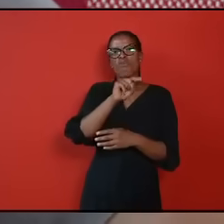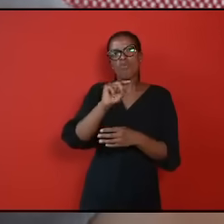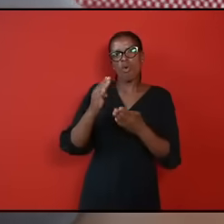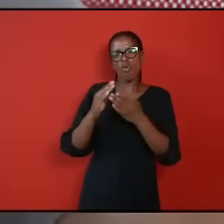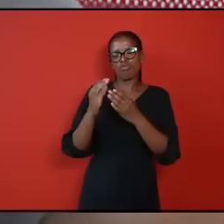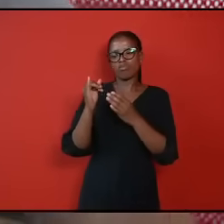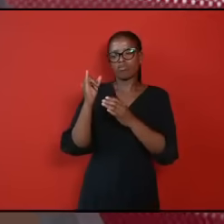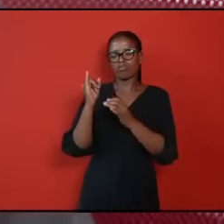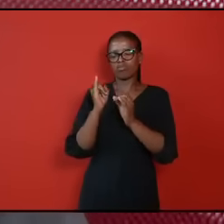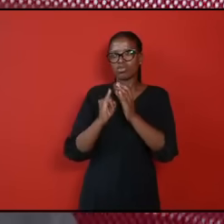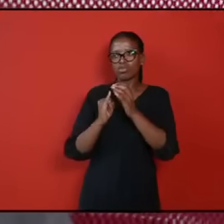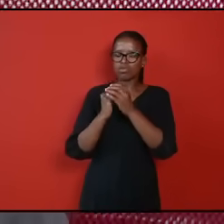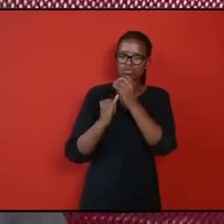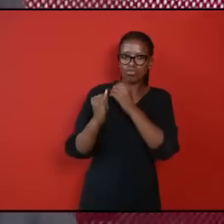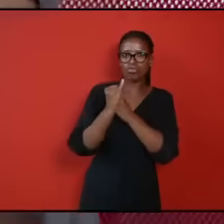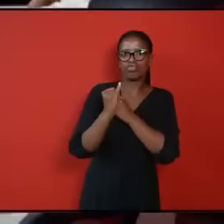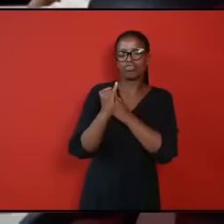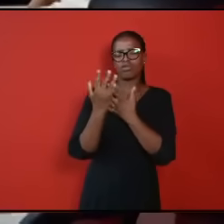of higher learning? Yeah.